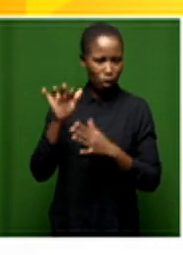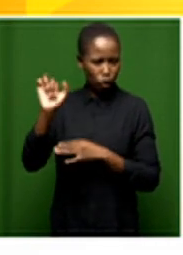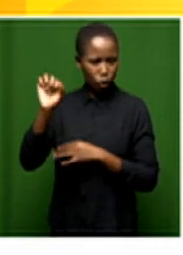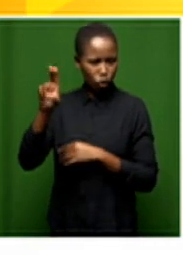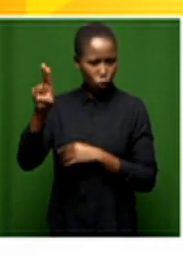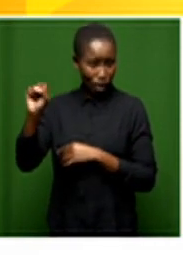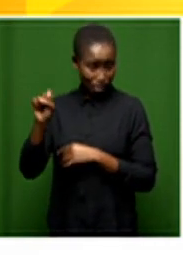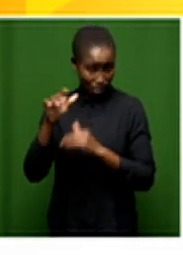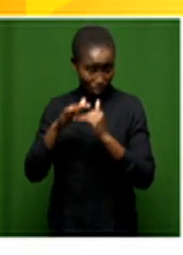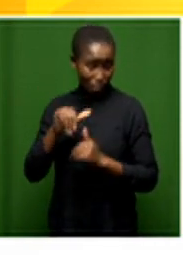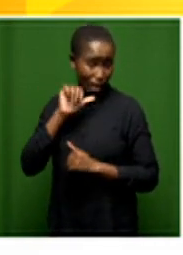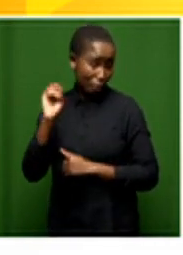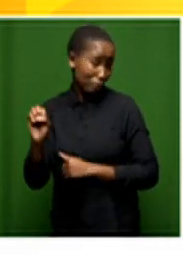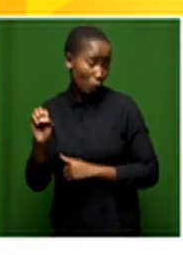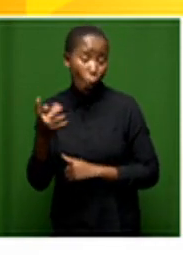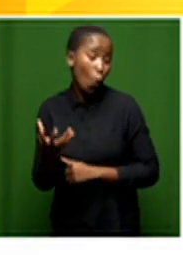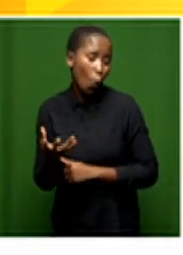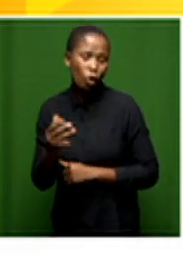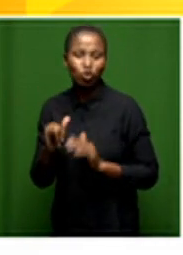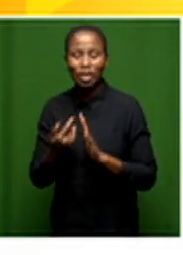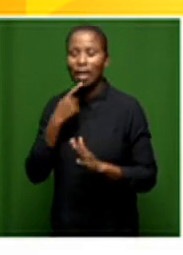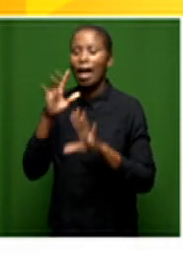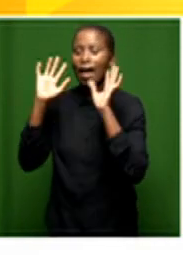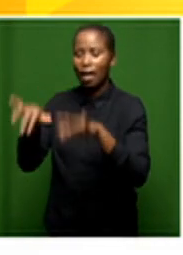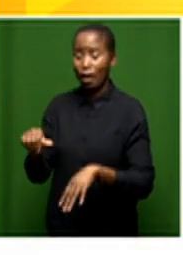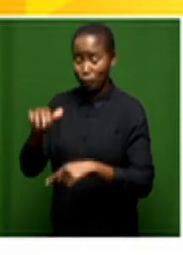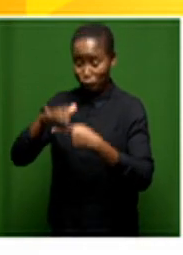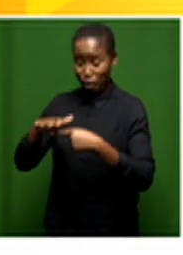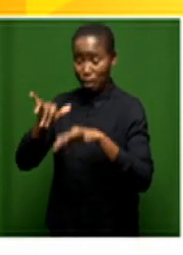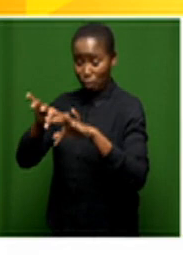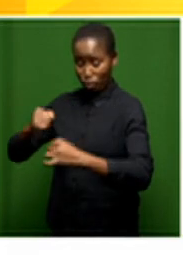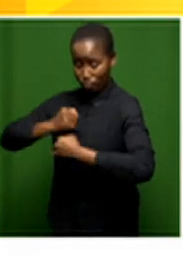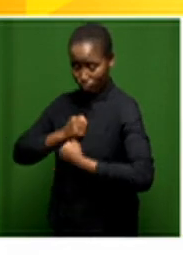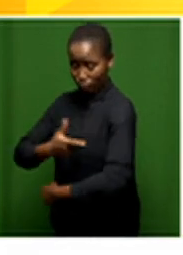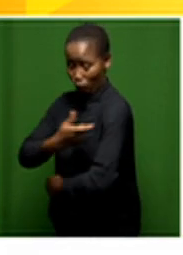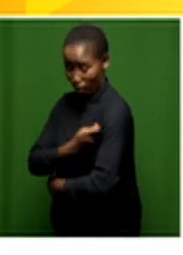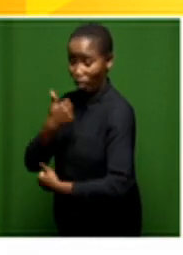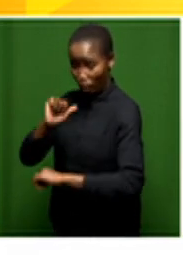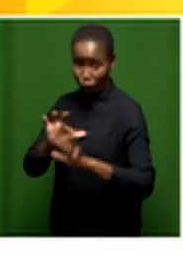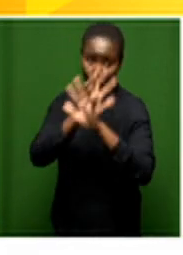the US actually care? Or is it a matter of, let's vaccinate our people first, then we'll worry about the rest of the world?